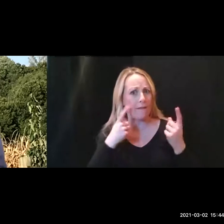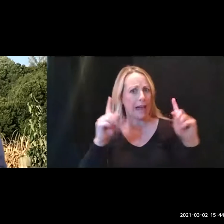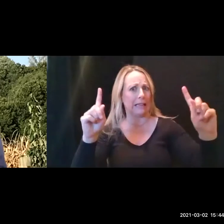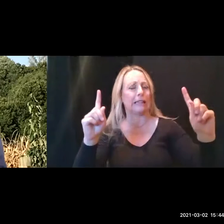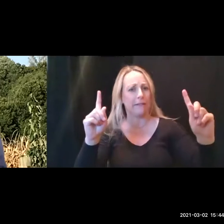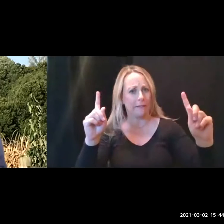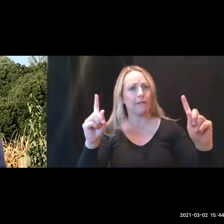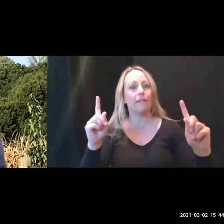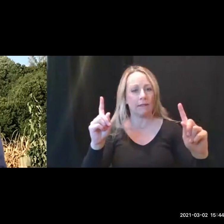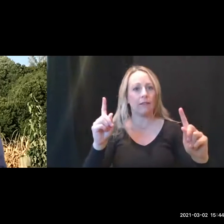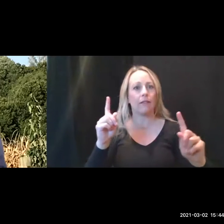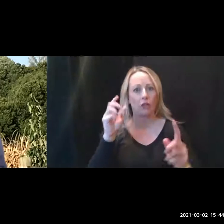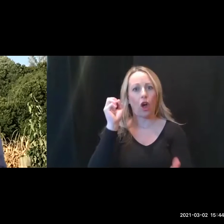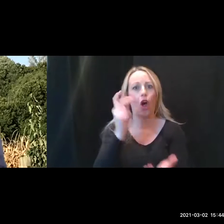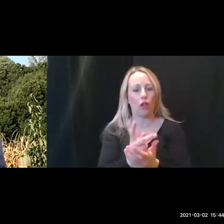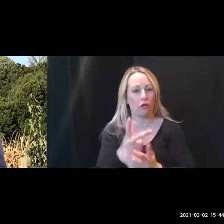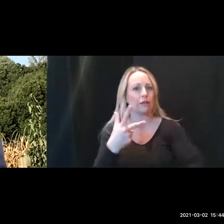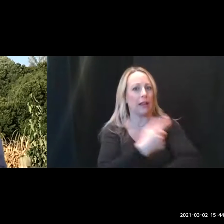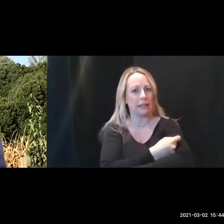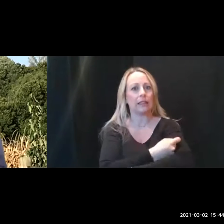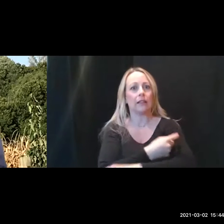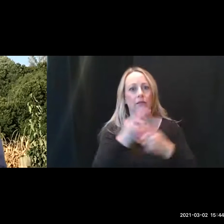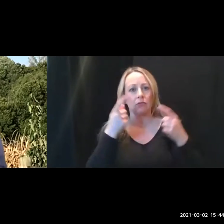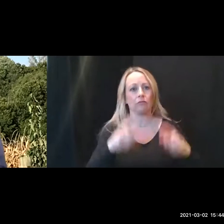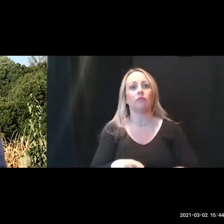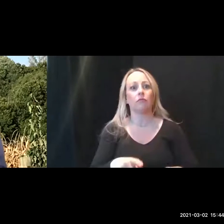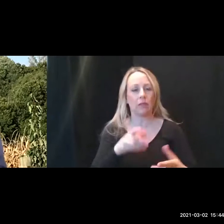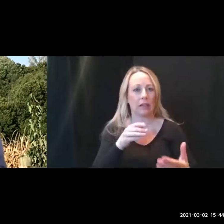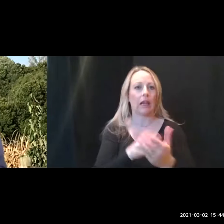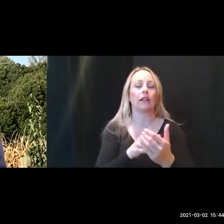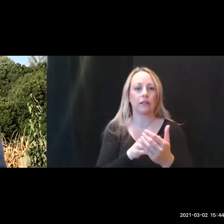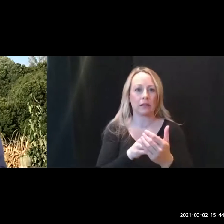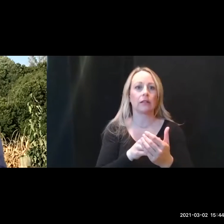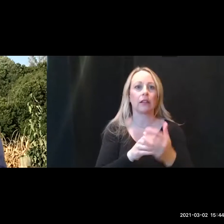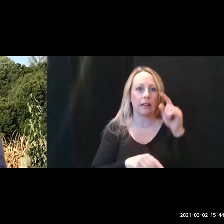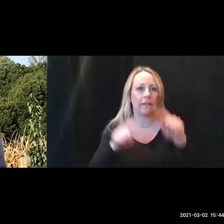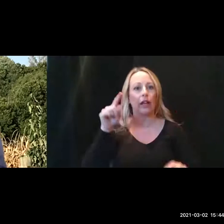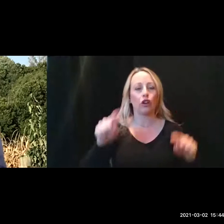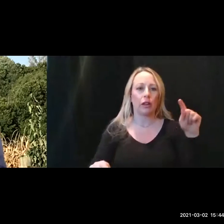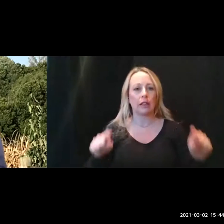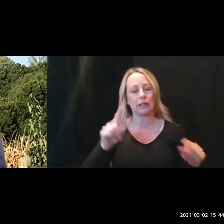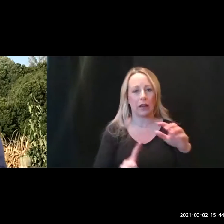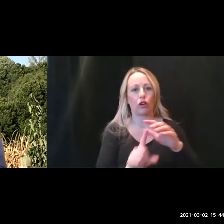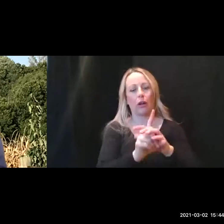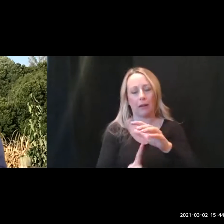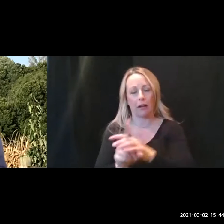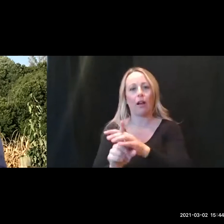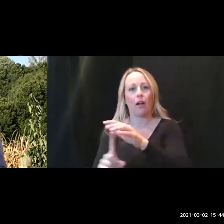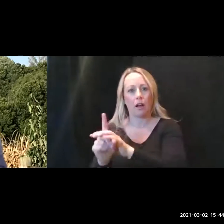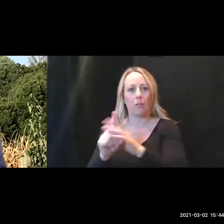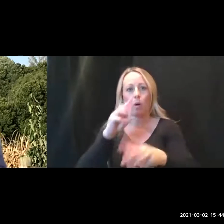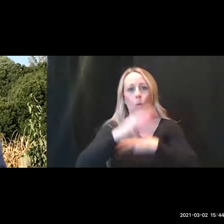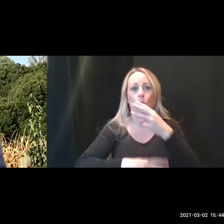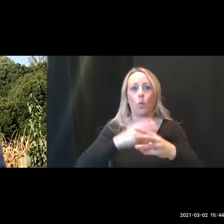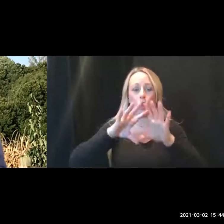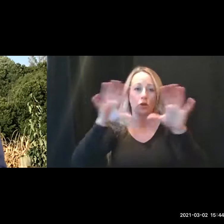the authorized vaccine formulations are against the variants that are arising worldwide and